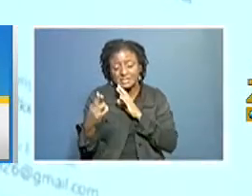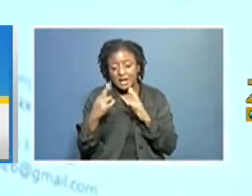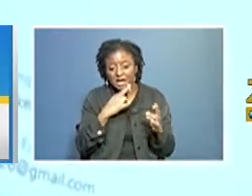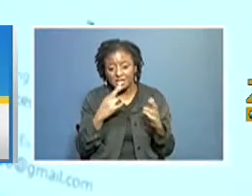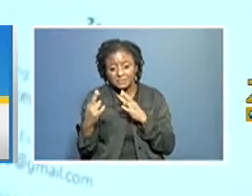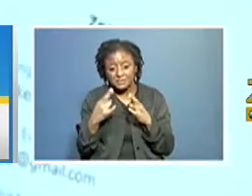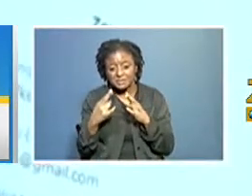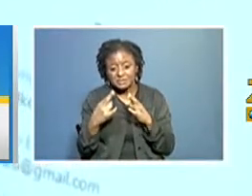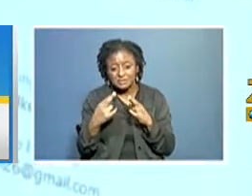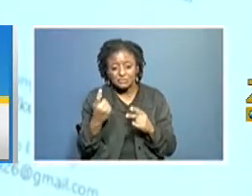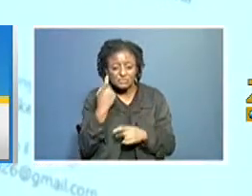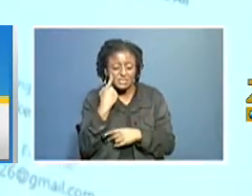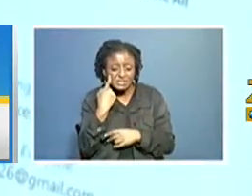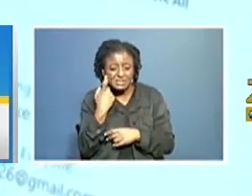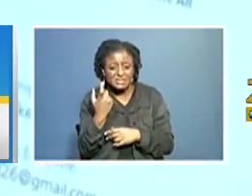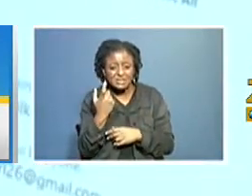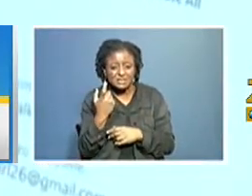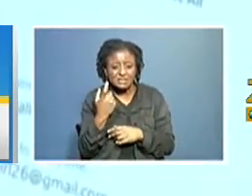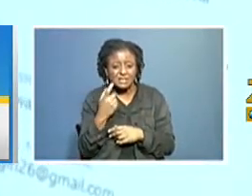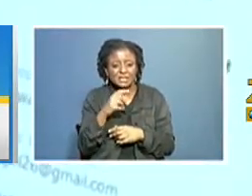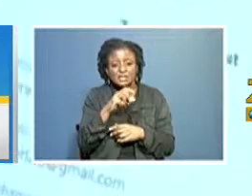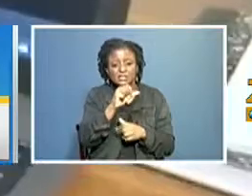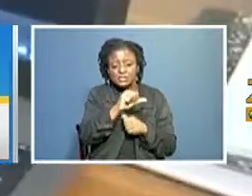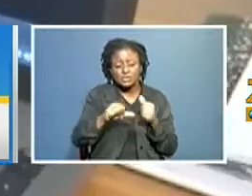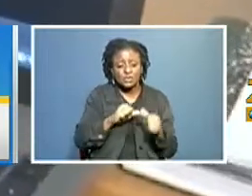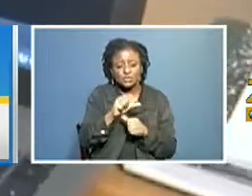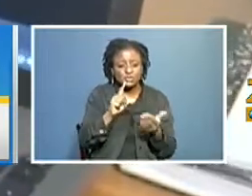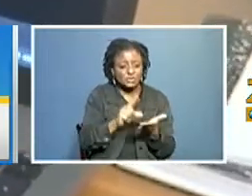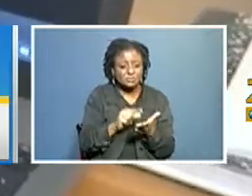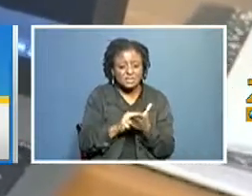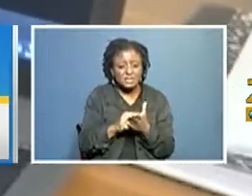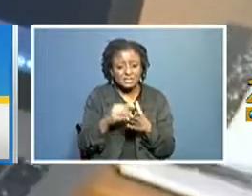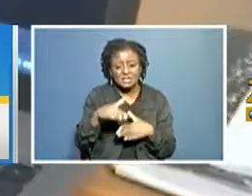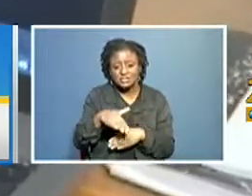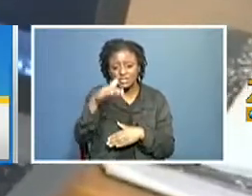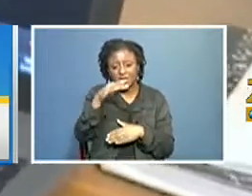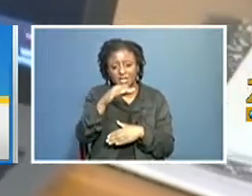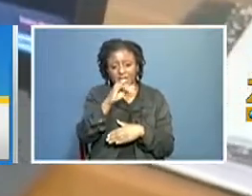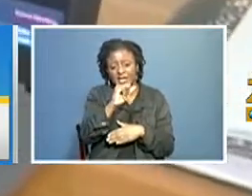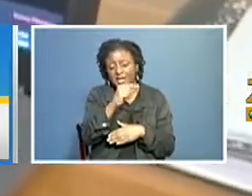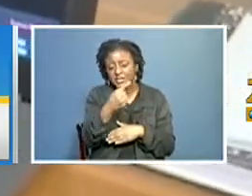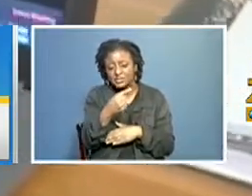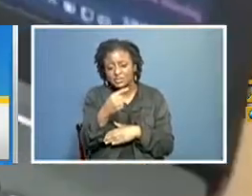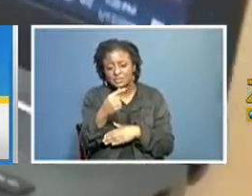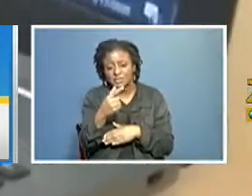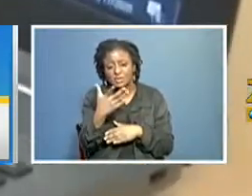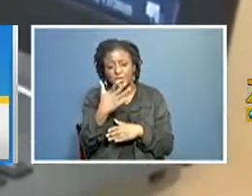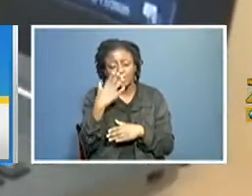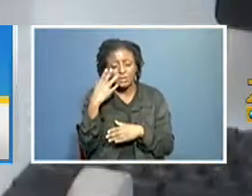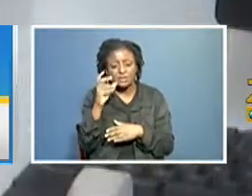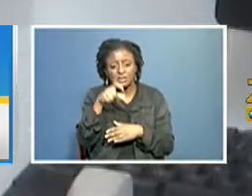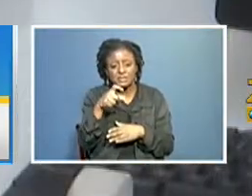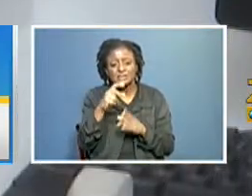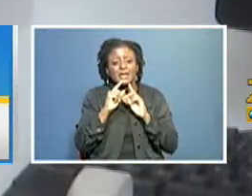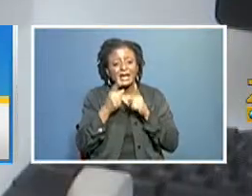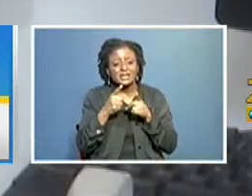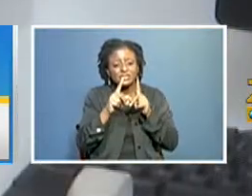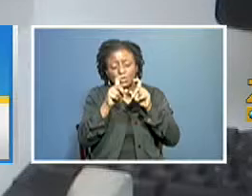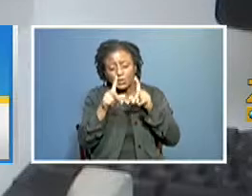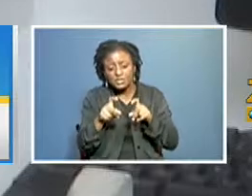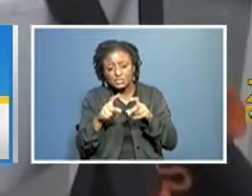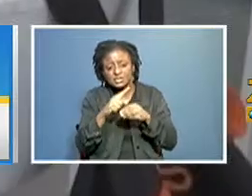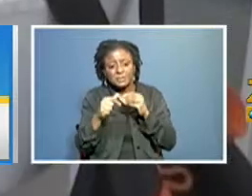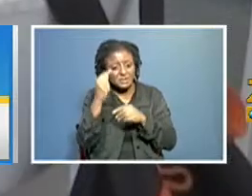media giant Instagram was forced to answer questions centered on the ill effects on teens who frequent the platform.